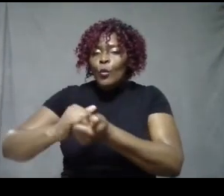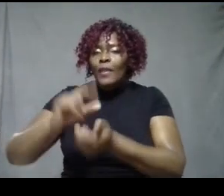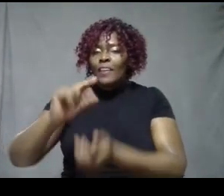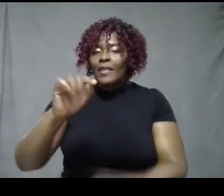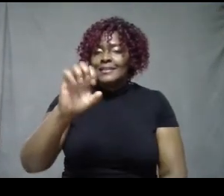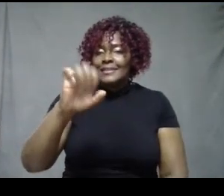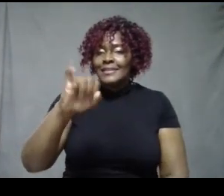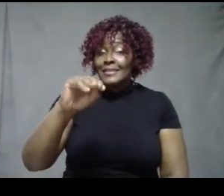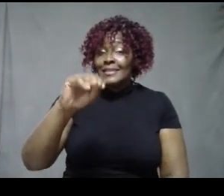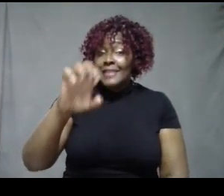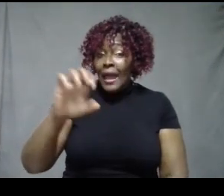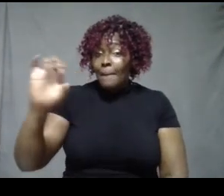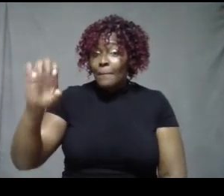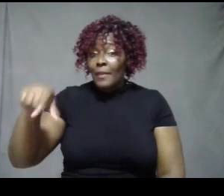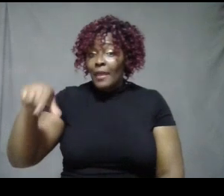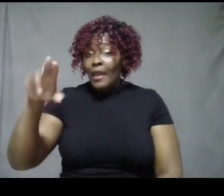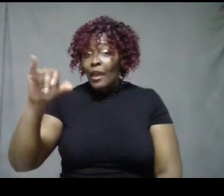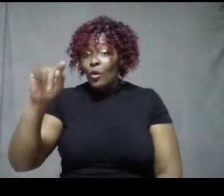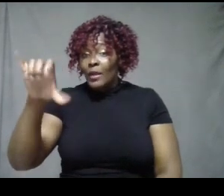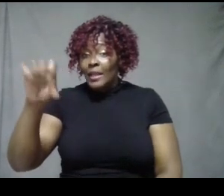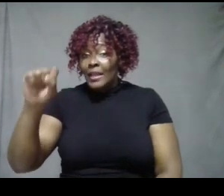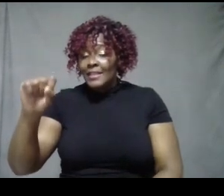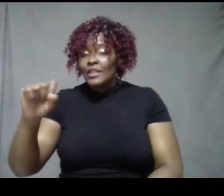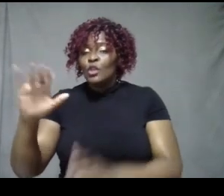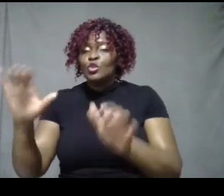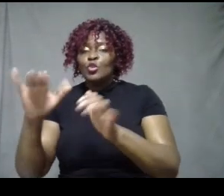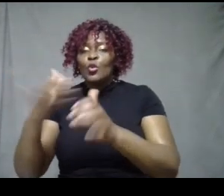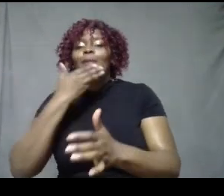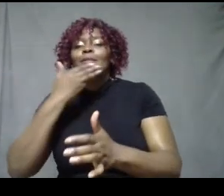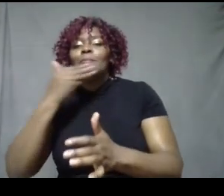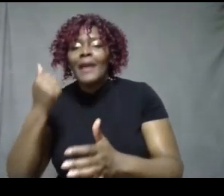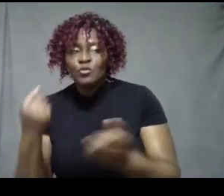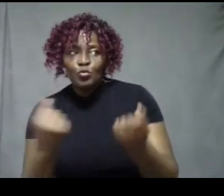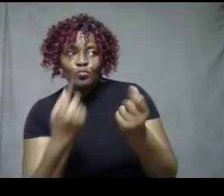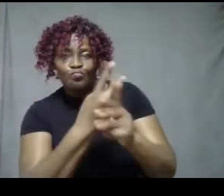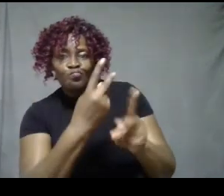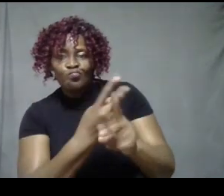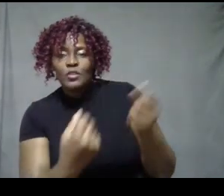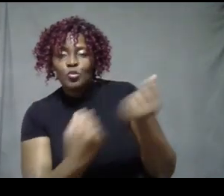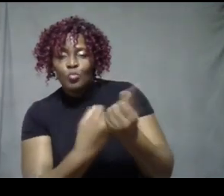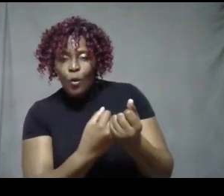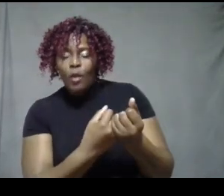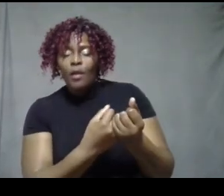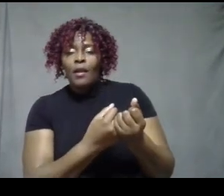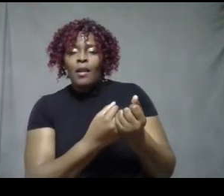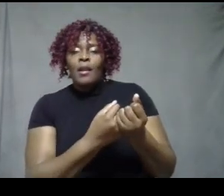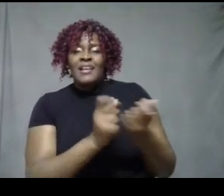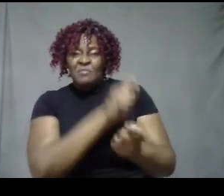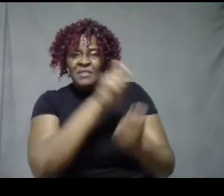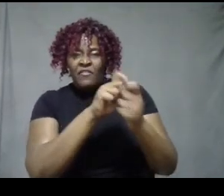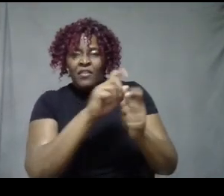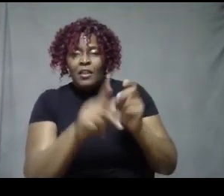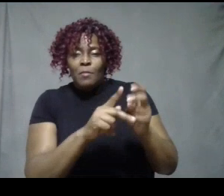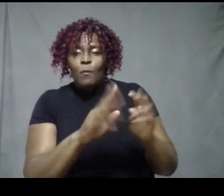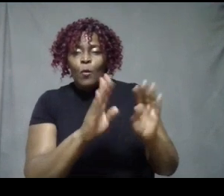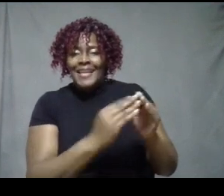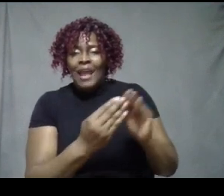equities to do what's best for the constituents, especially in this district, the downtown district. You